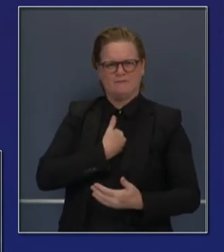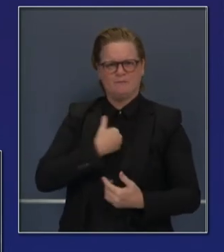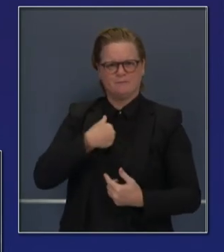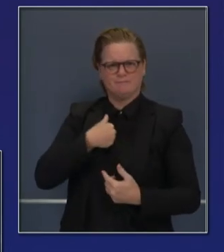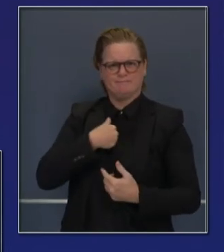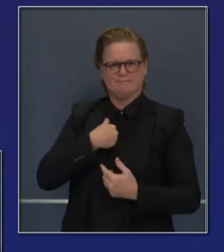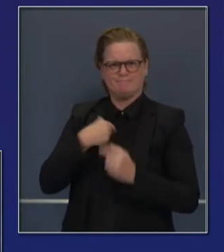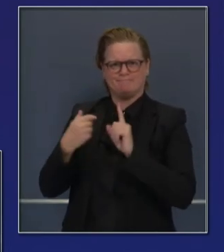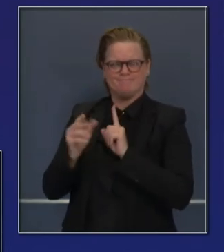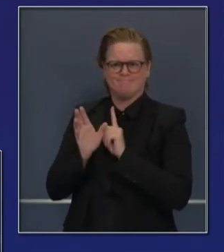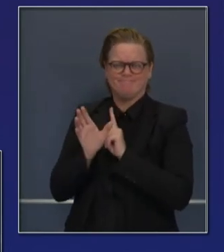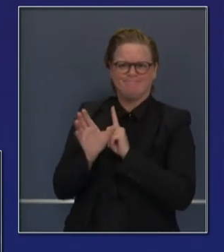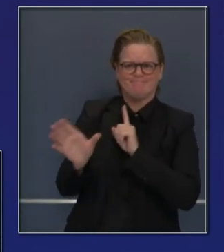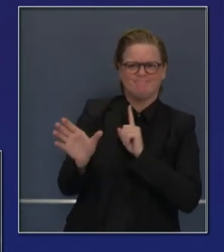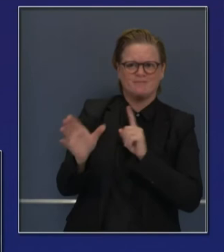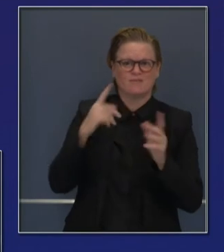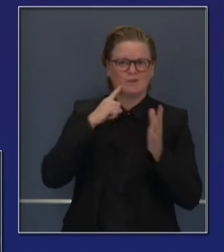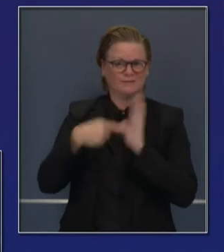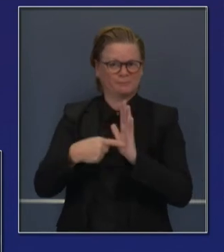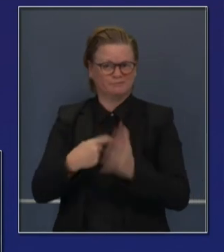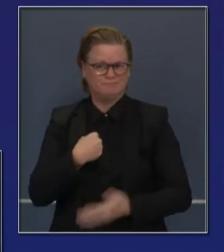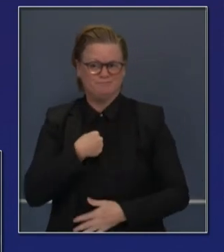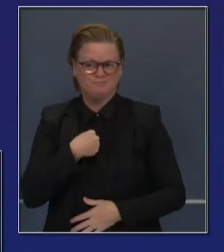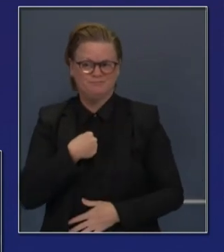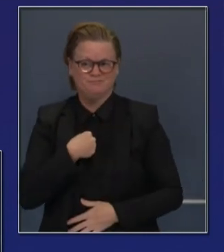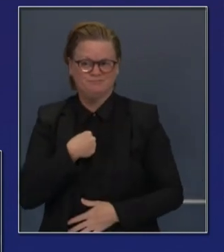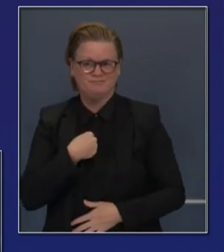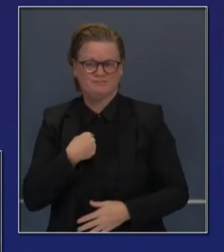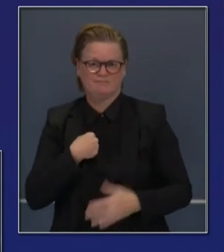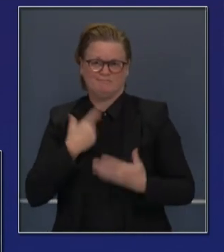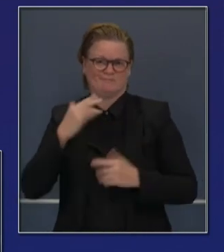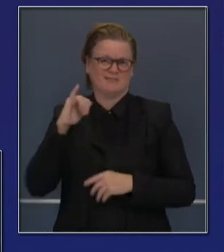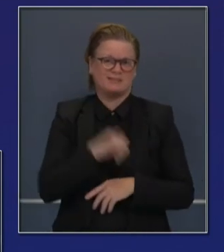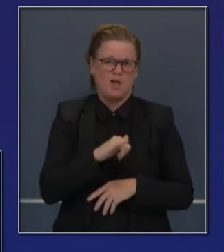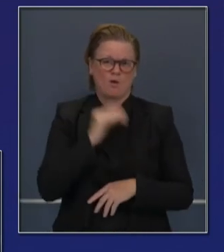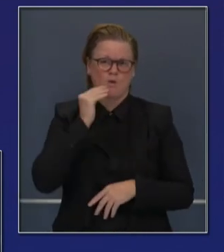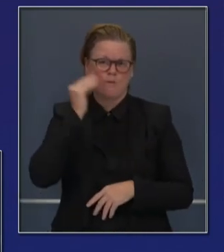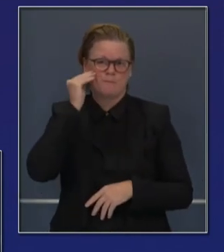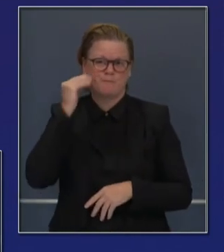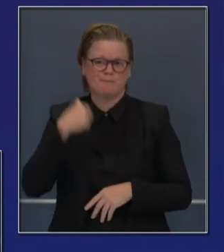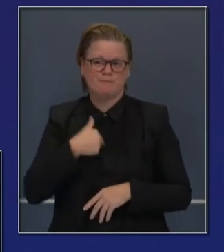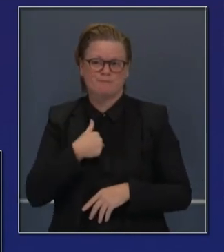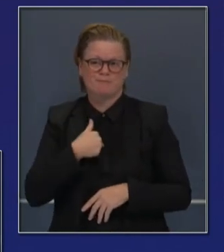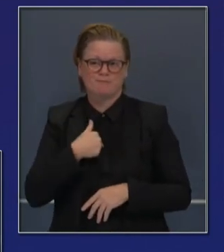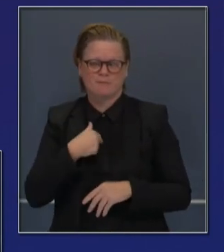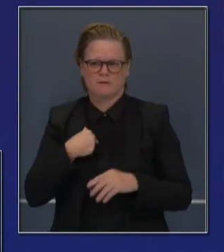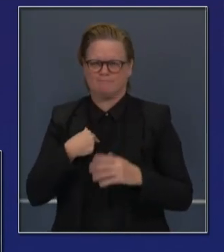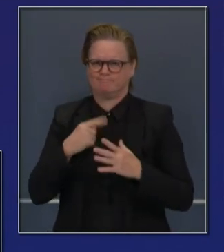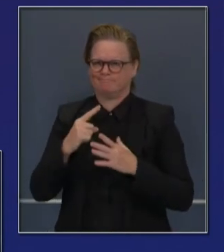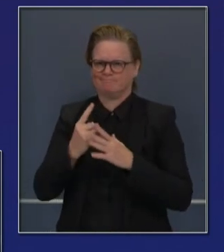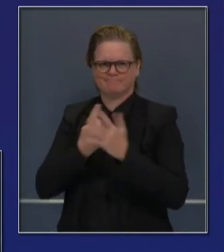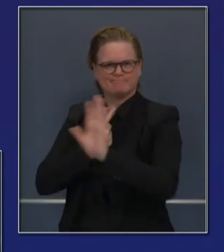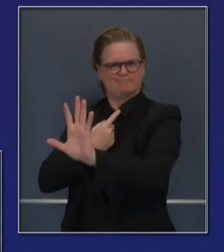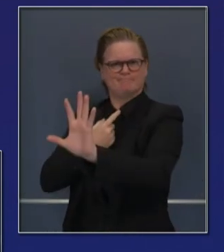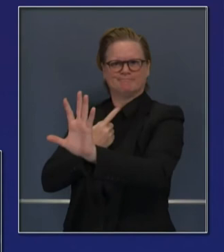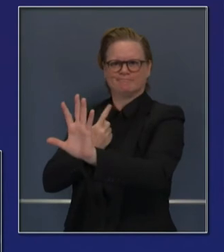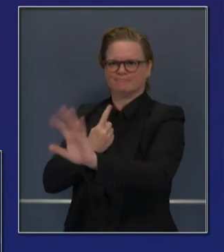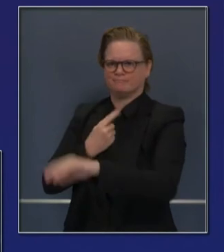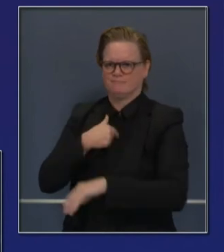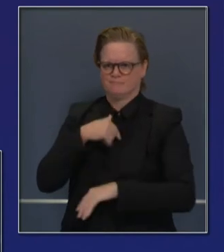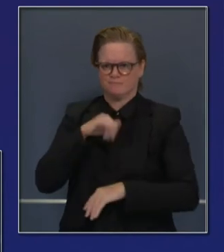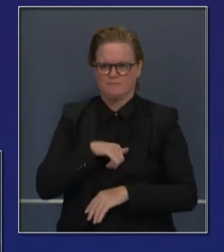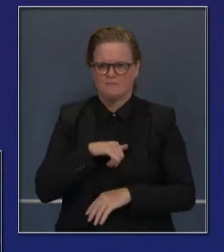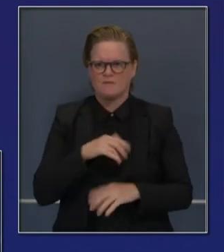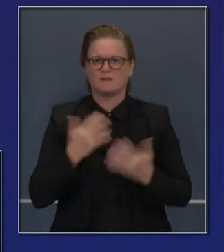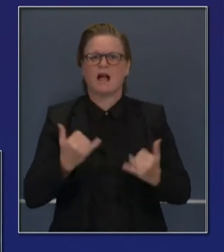day 8 or 9 of my own home quarantine. Yeah, thanks. So just building upon